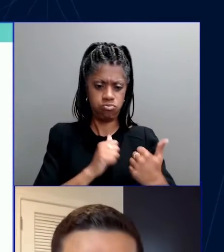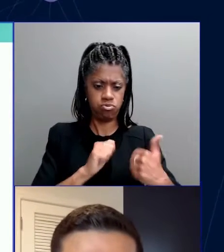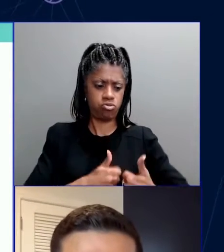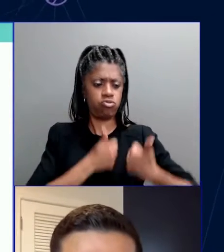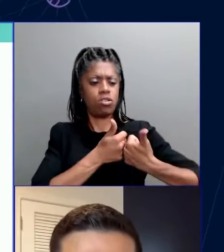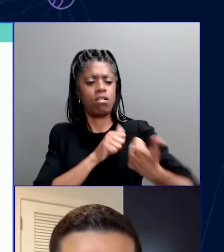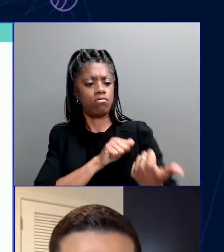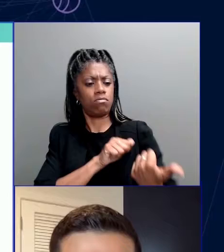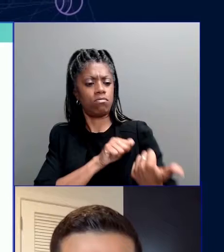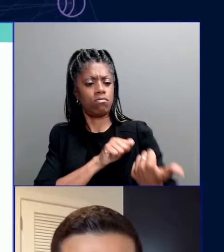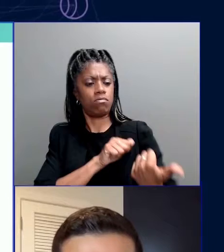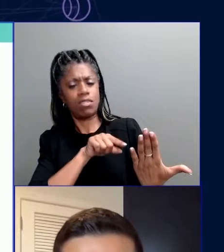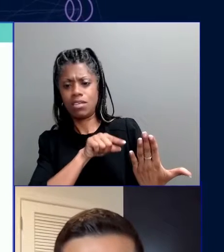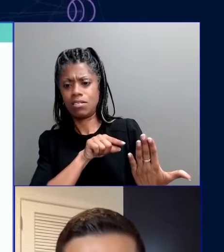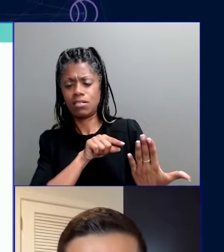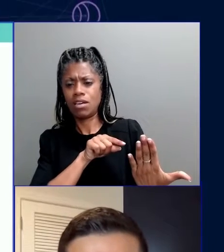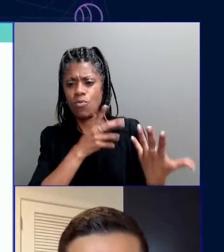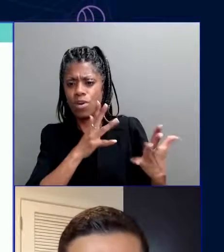victory.